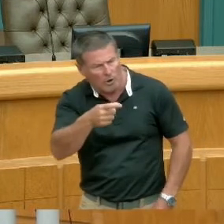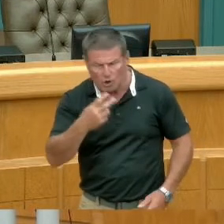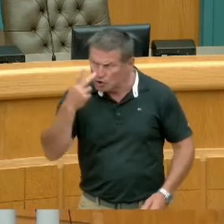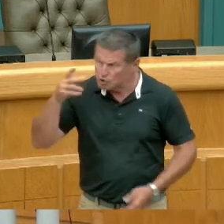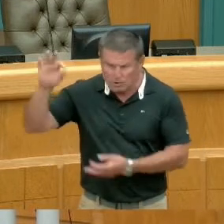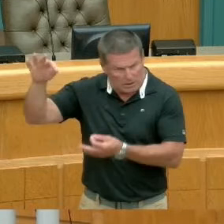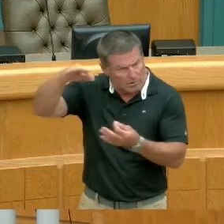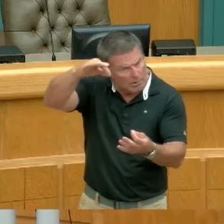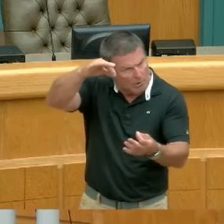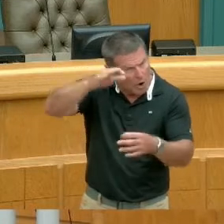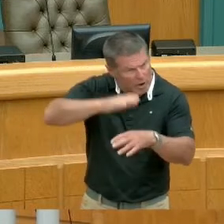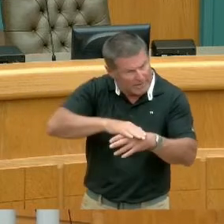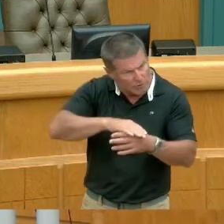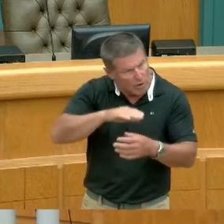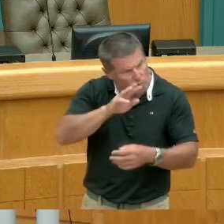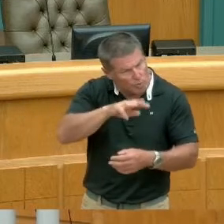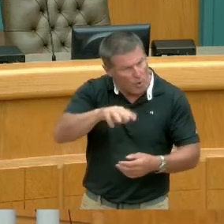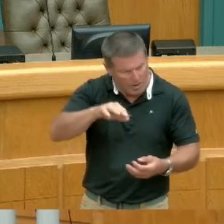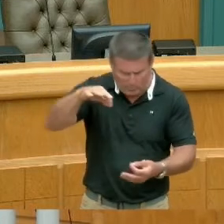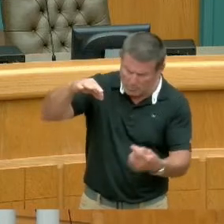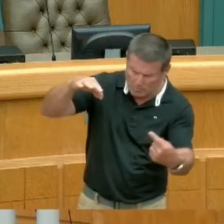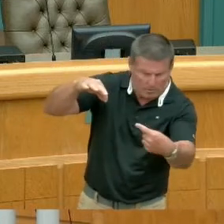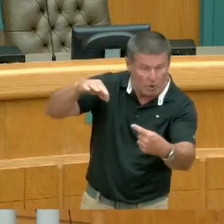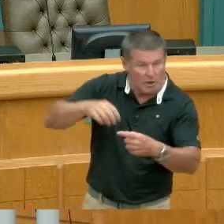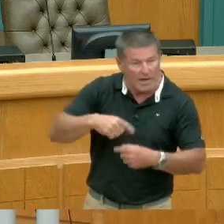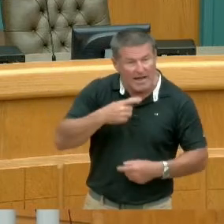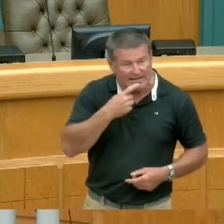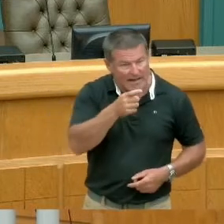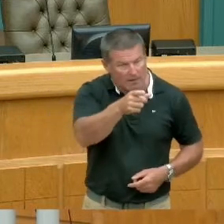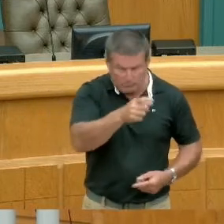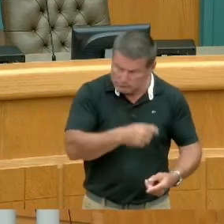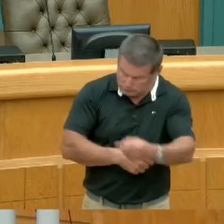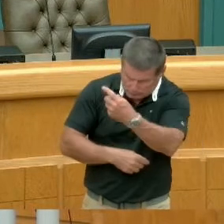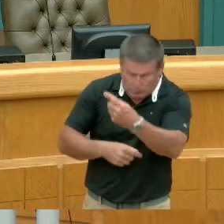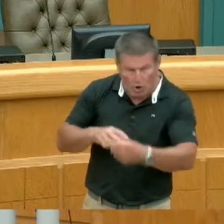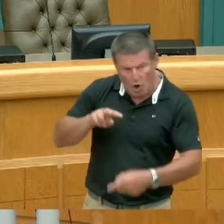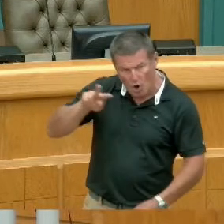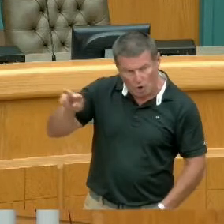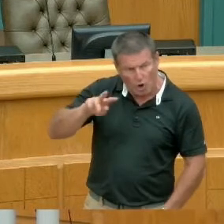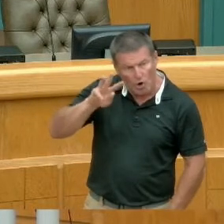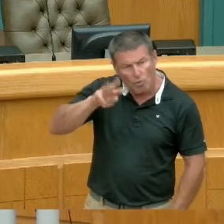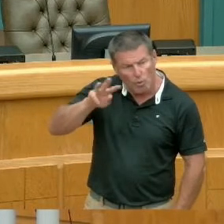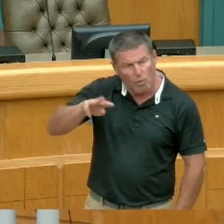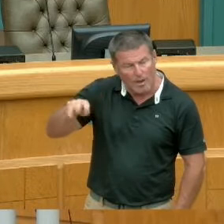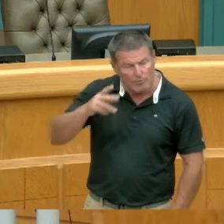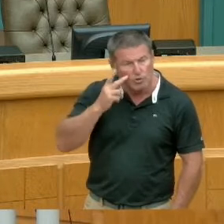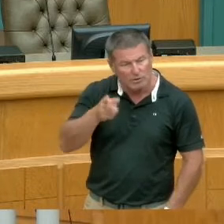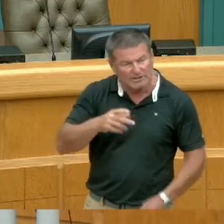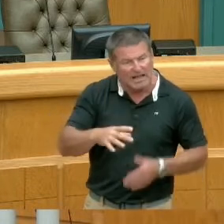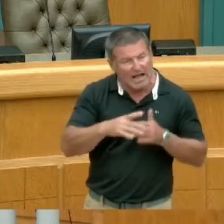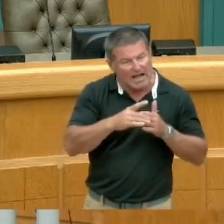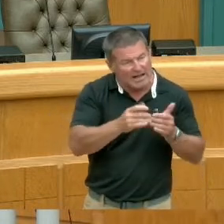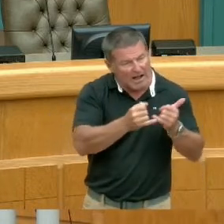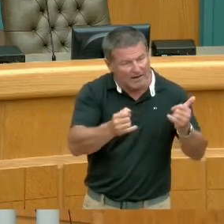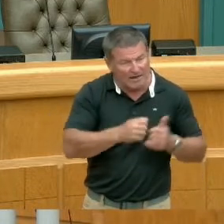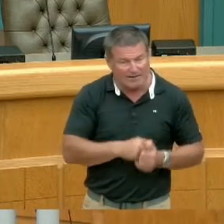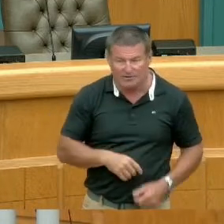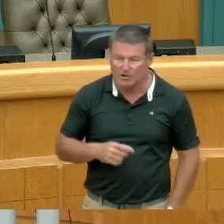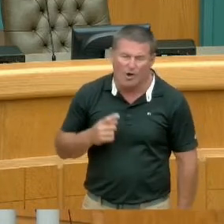They're available online, and point them to these guidelines. I think that we've always said, let's